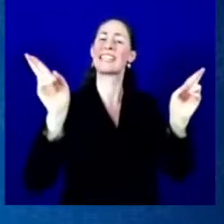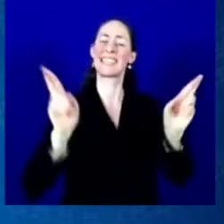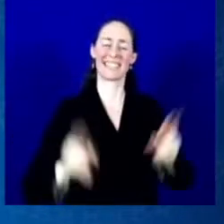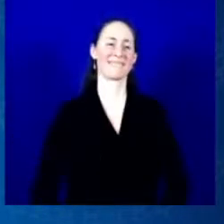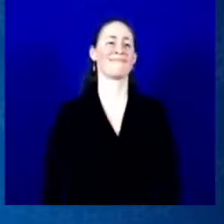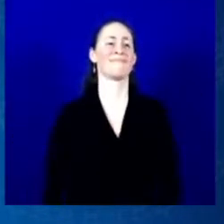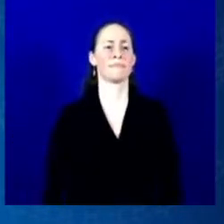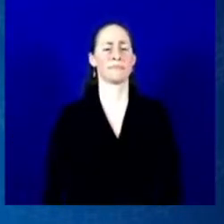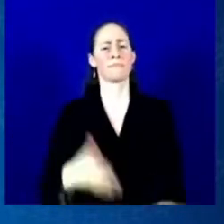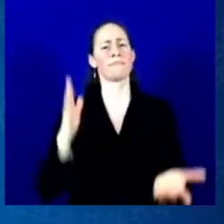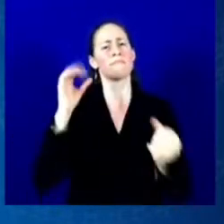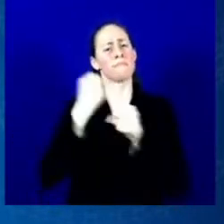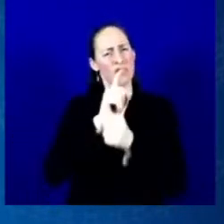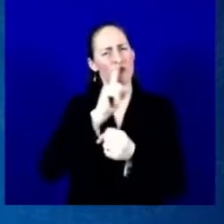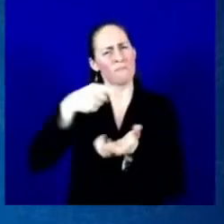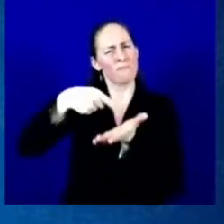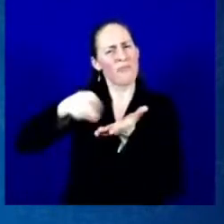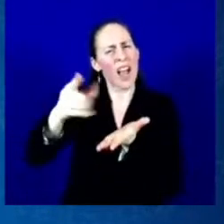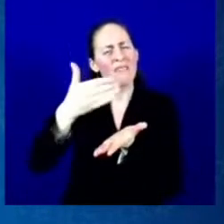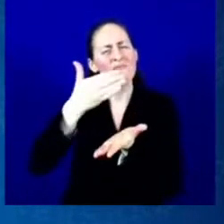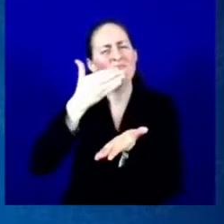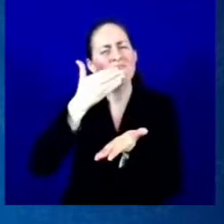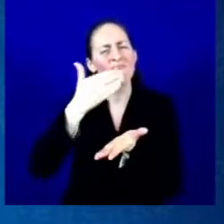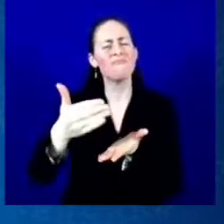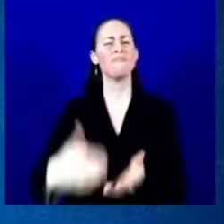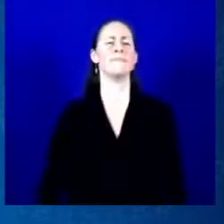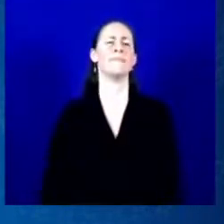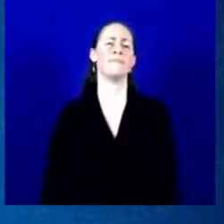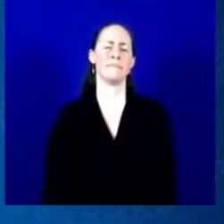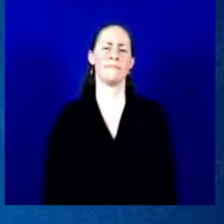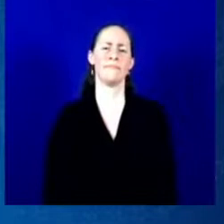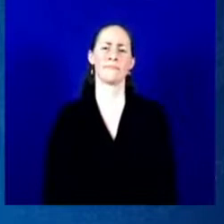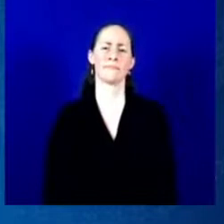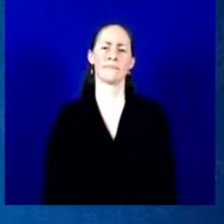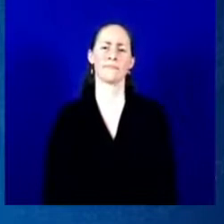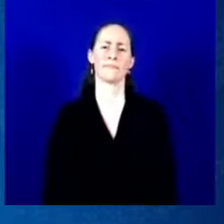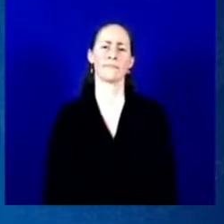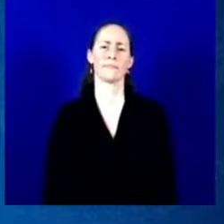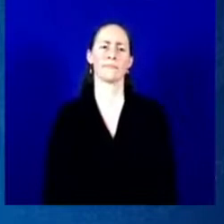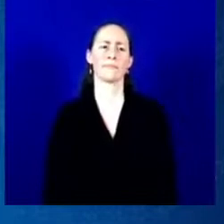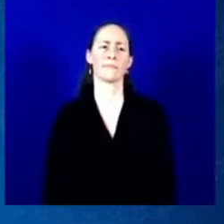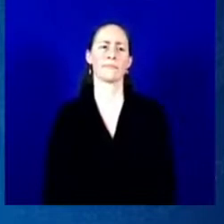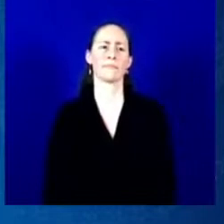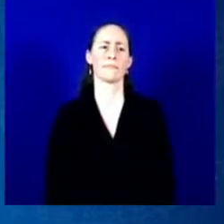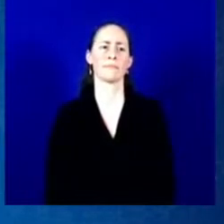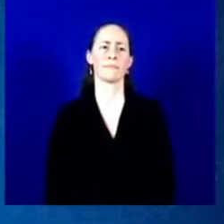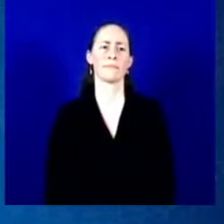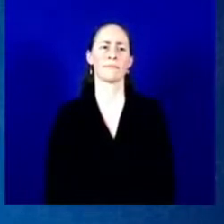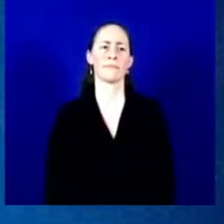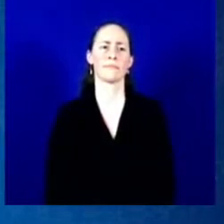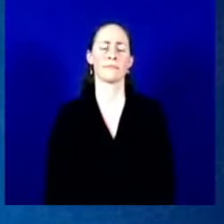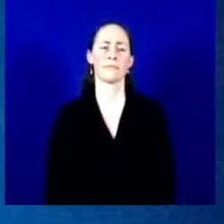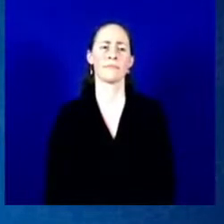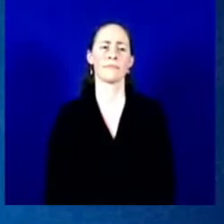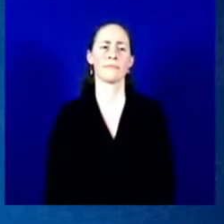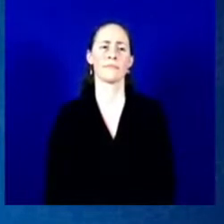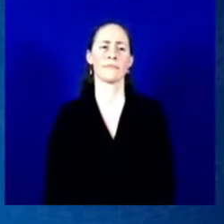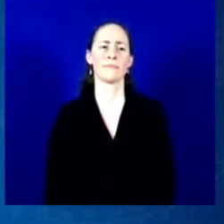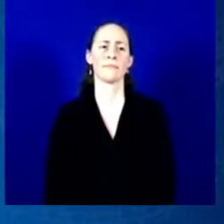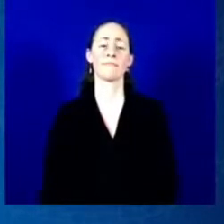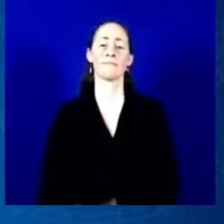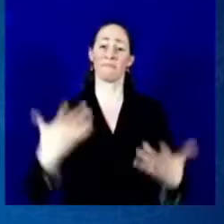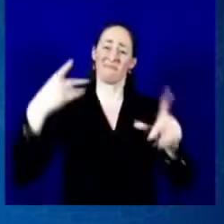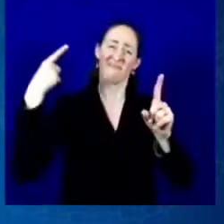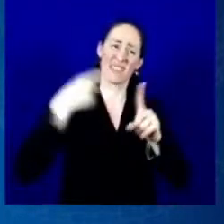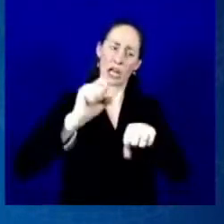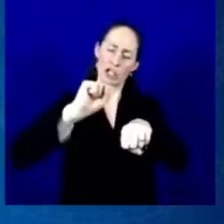word when it comes to meeting the climate crisis: jobs. Jobs.